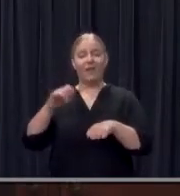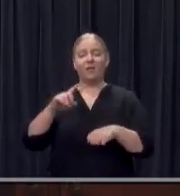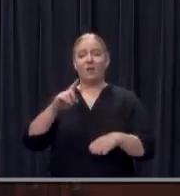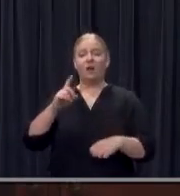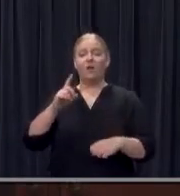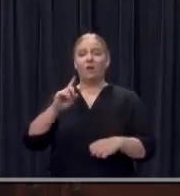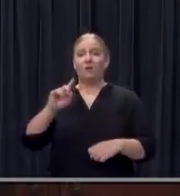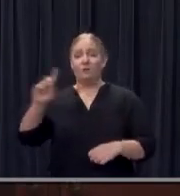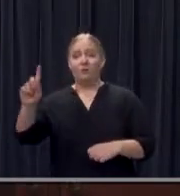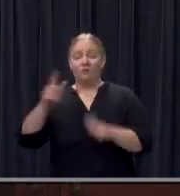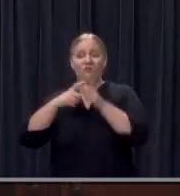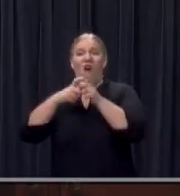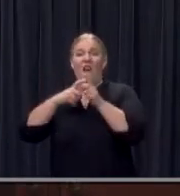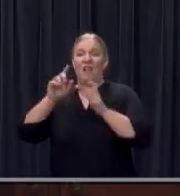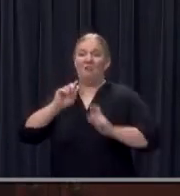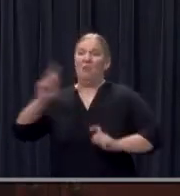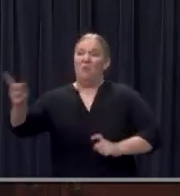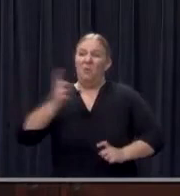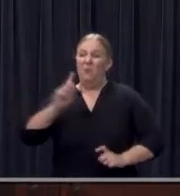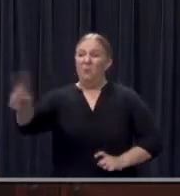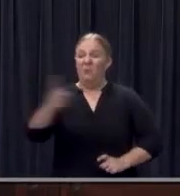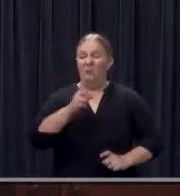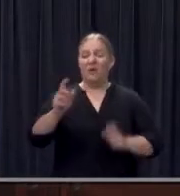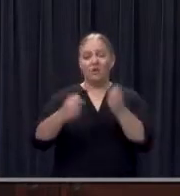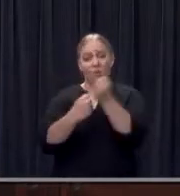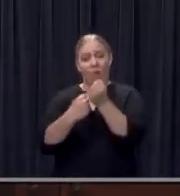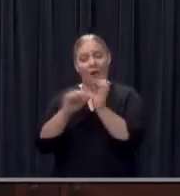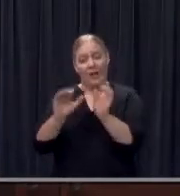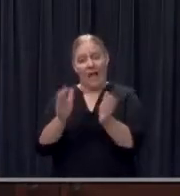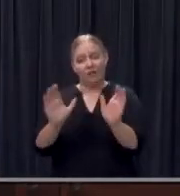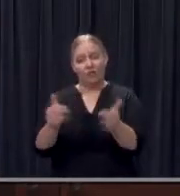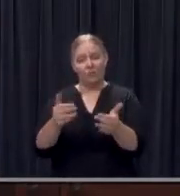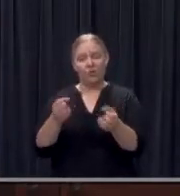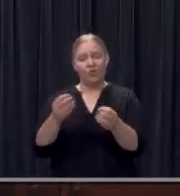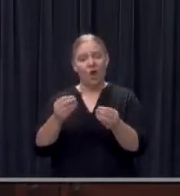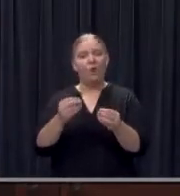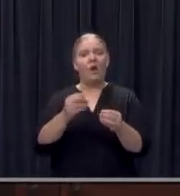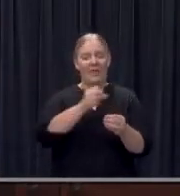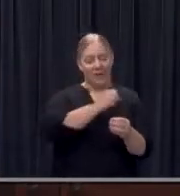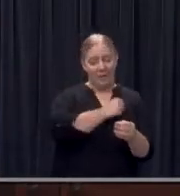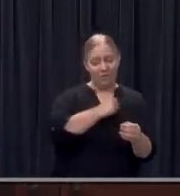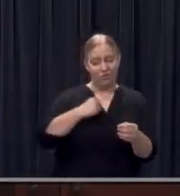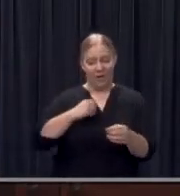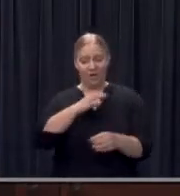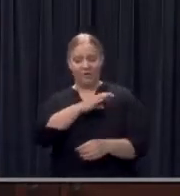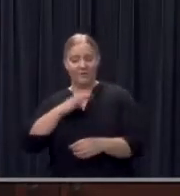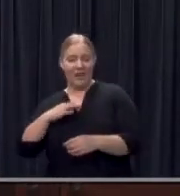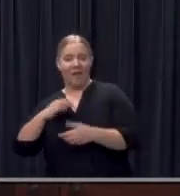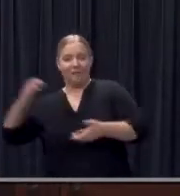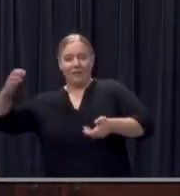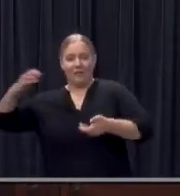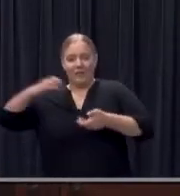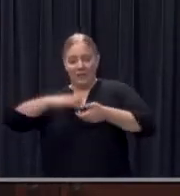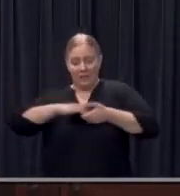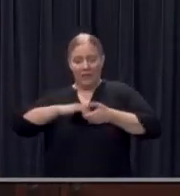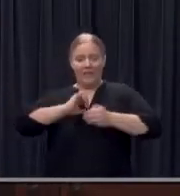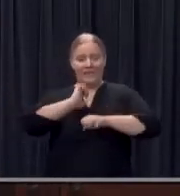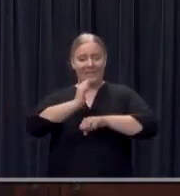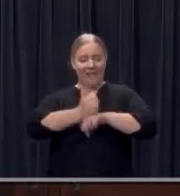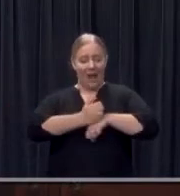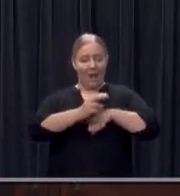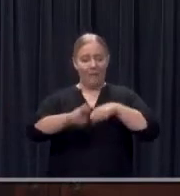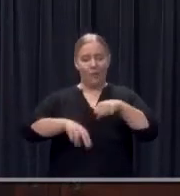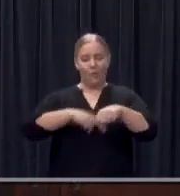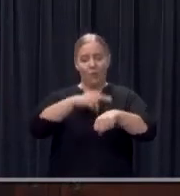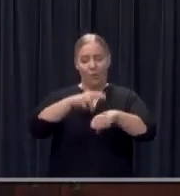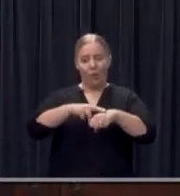classroom. So that's where that collaboration between the school administration and the staff in working together to kind of set some norms and